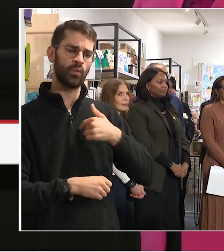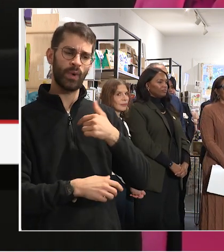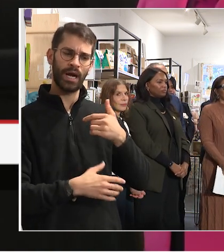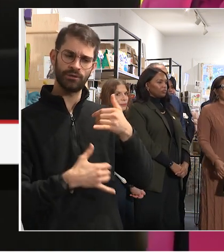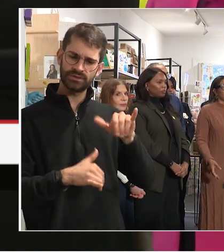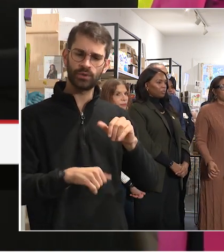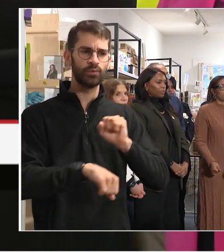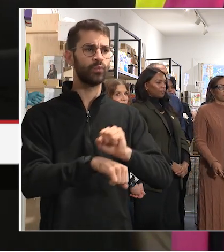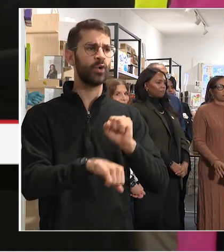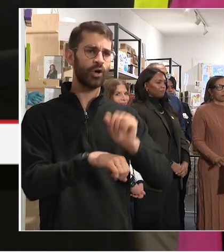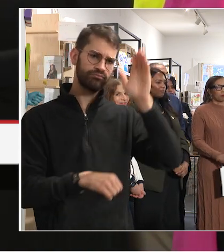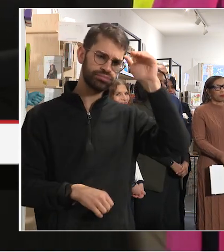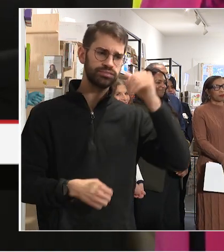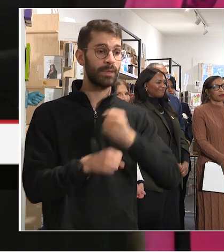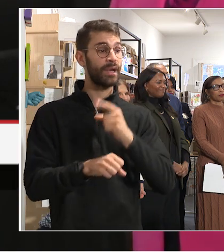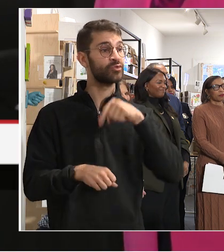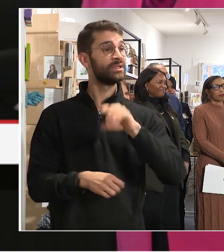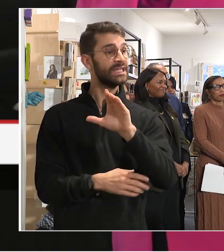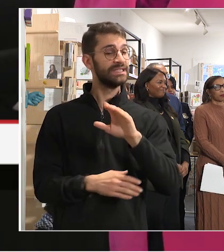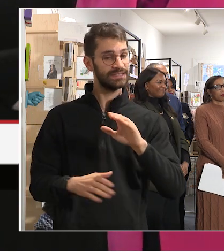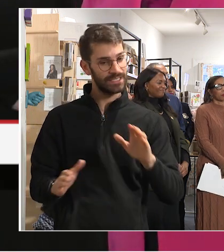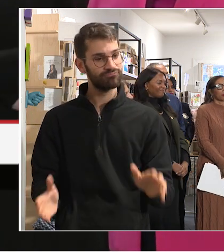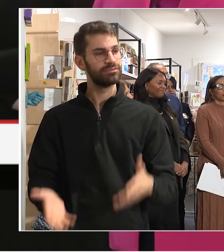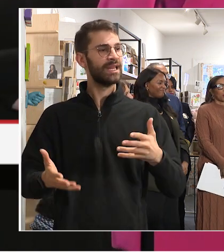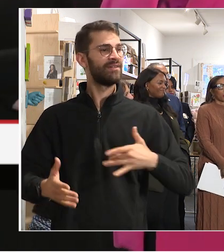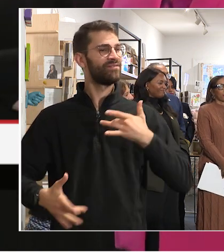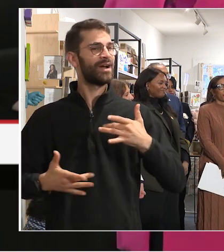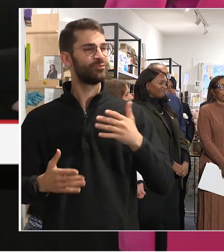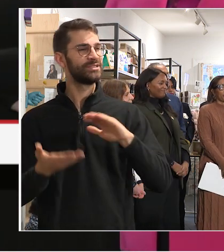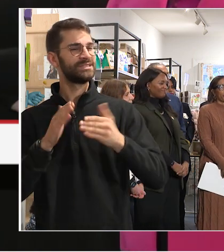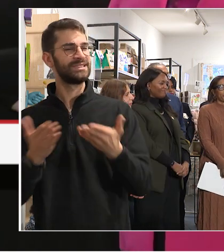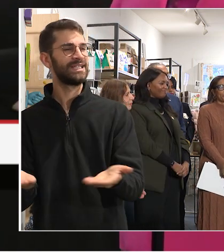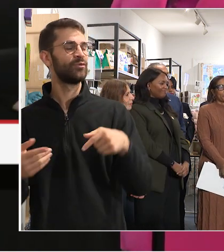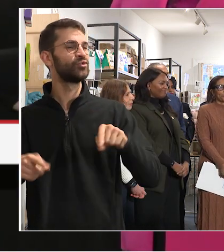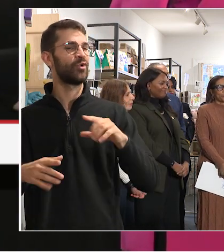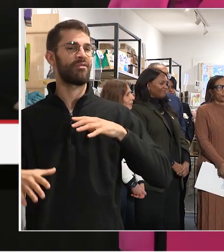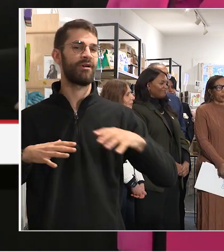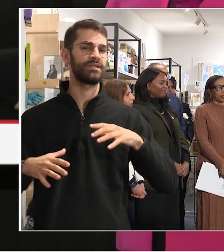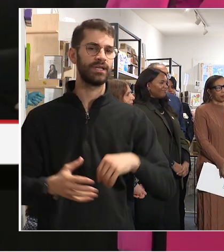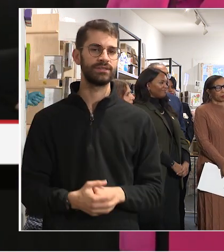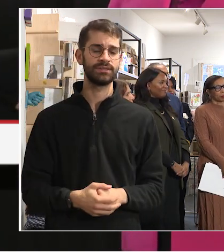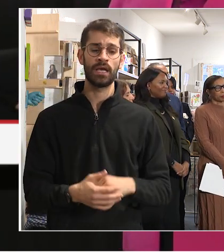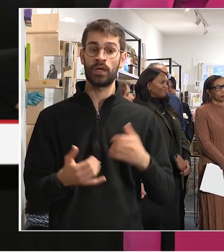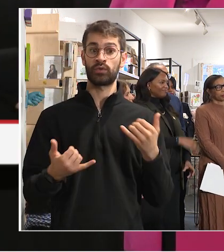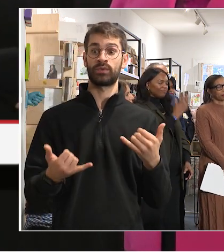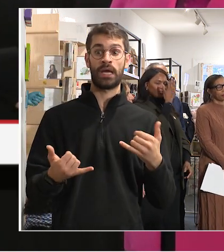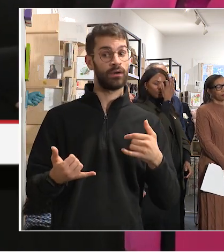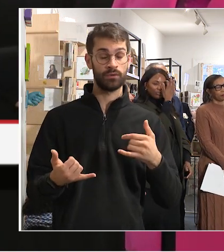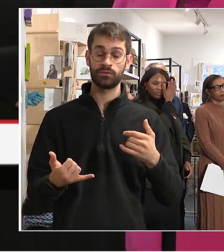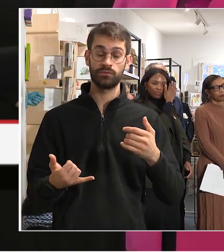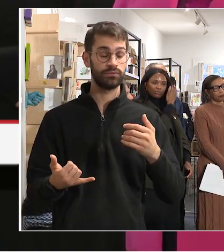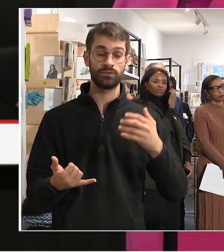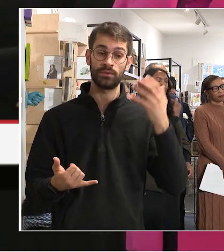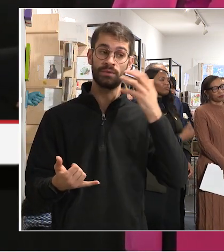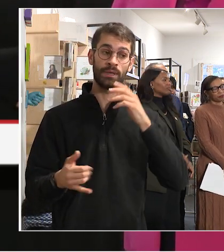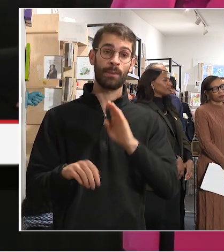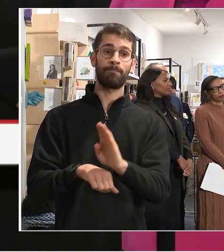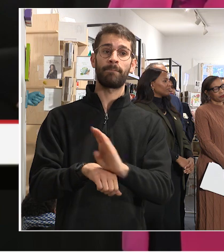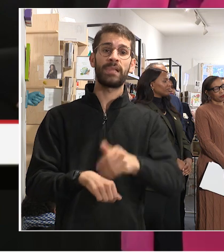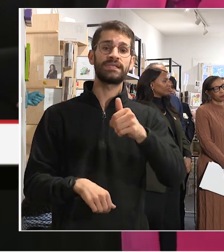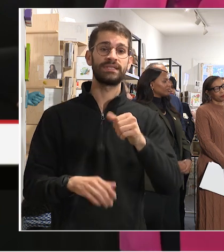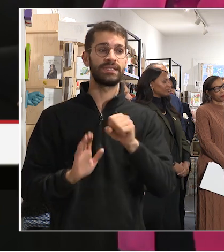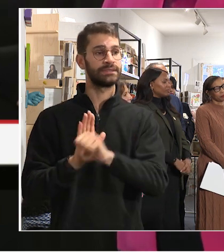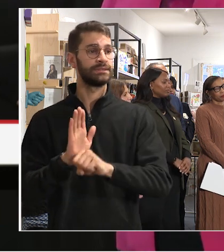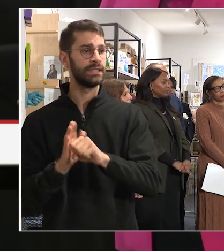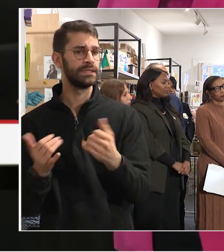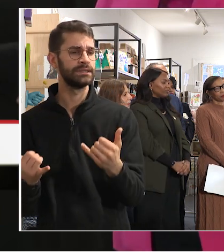work hard to make DC a vibrant city, especially during the holidays. As we enter in one of the busiest seasons of the year, the Metropolitan